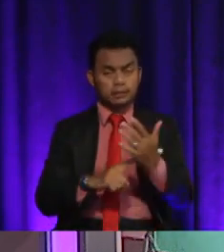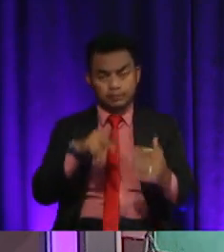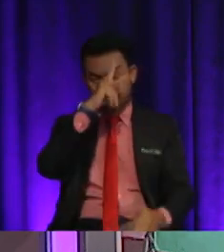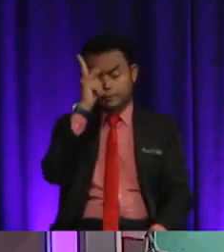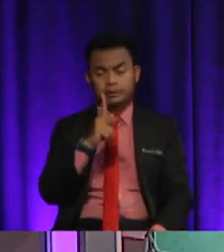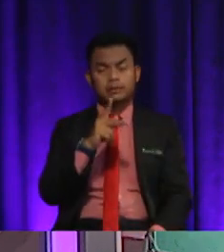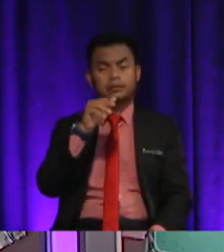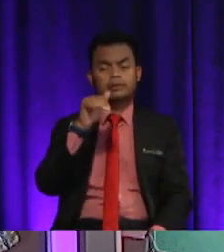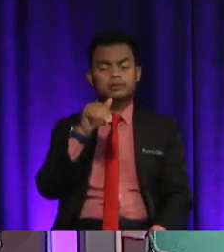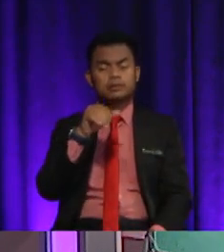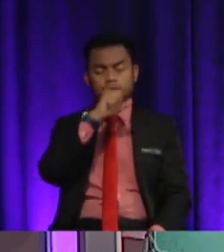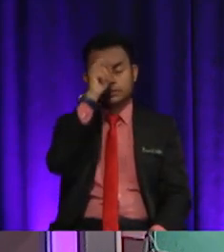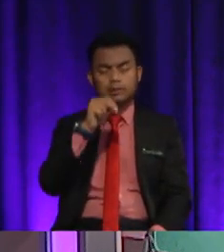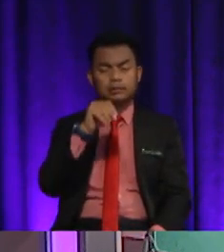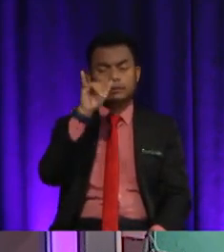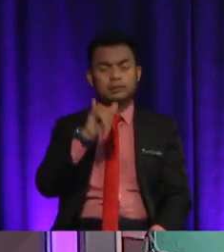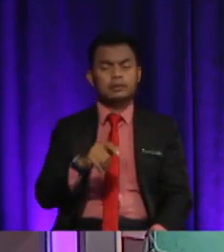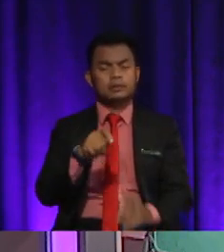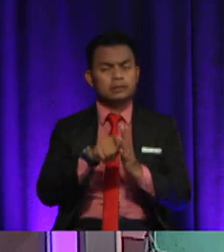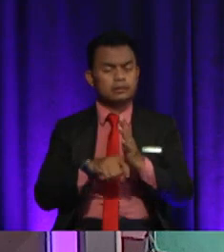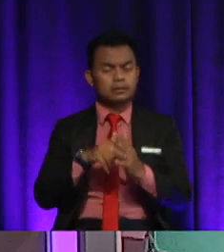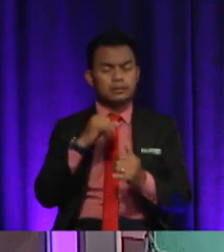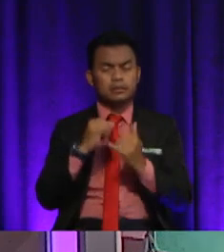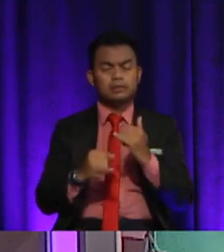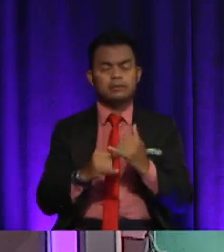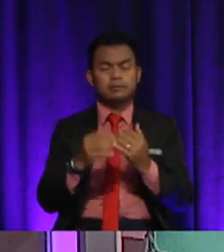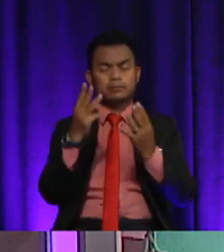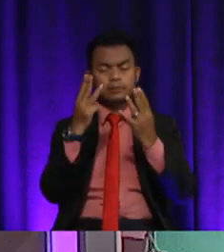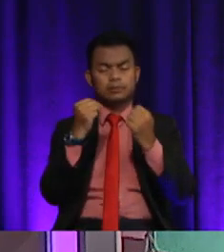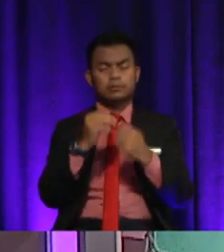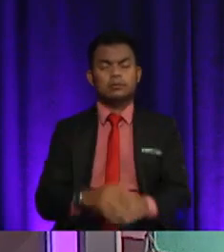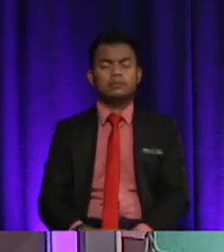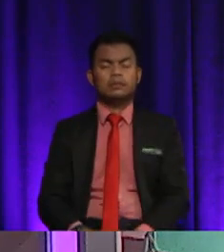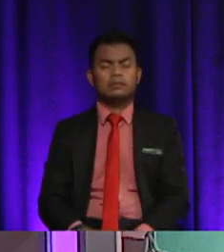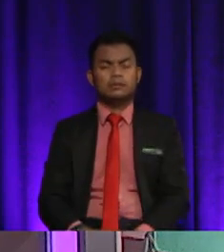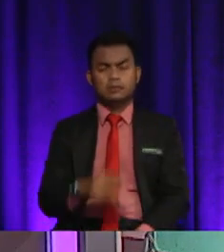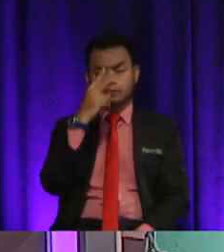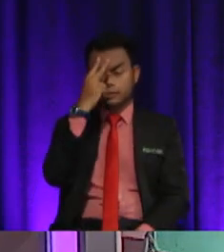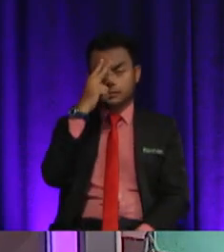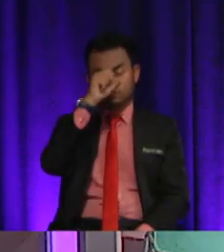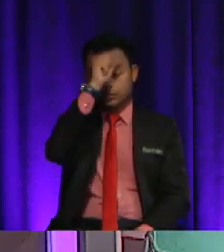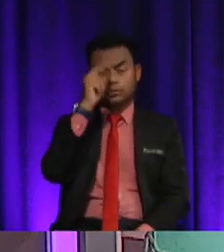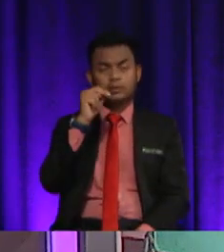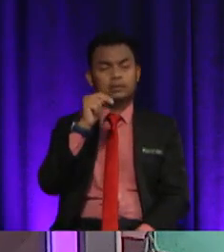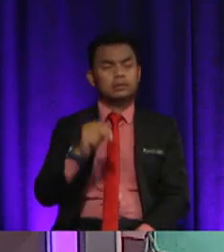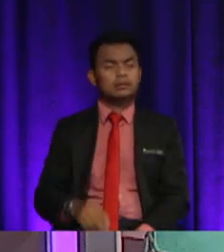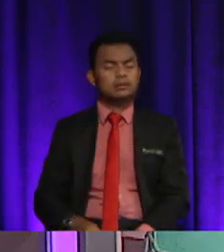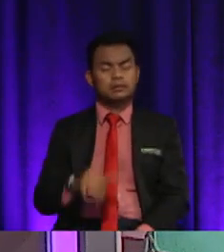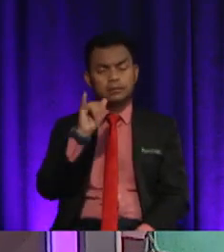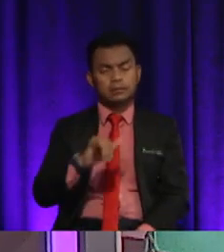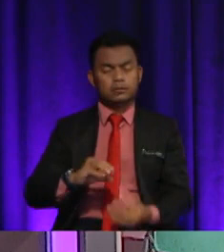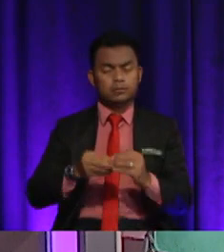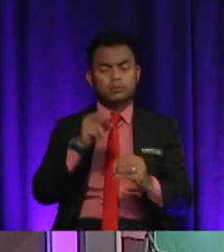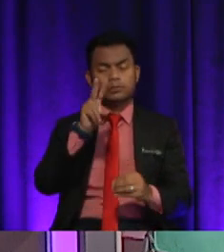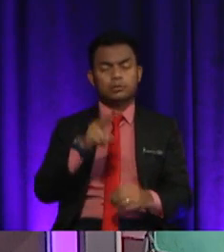end of the first paragraph refer to? Then, after we have looked at the question, the second step is to find the answer in